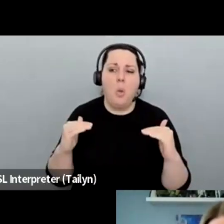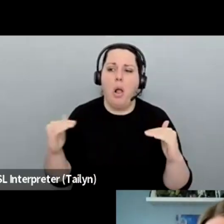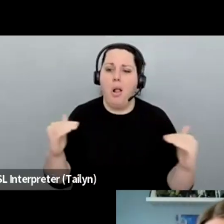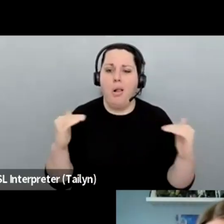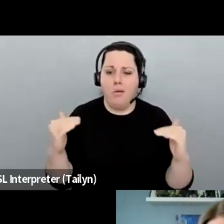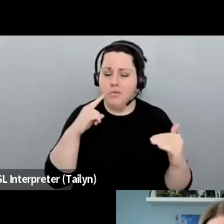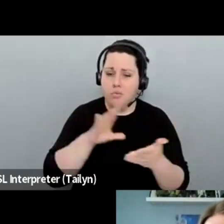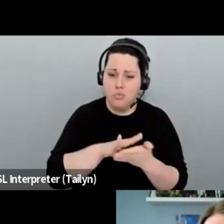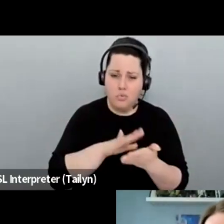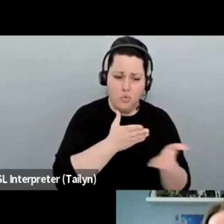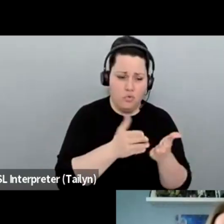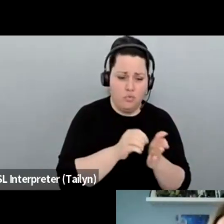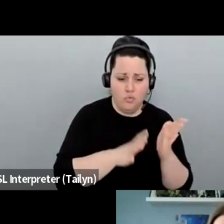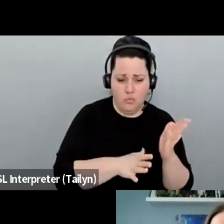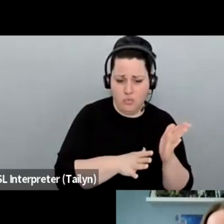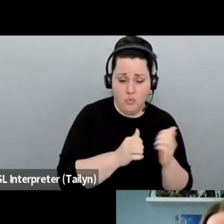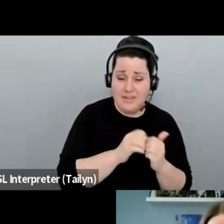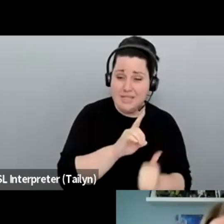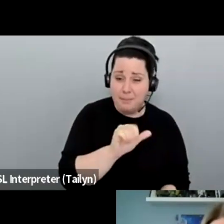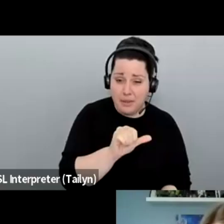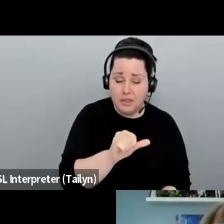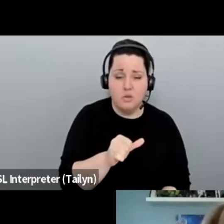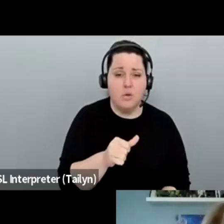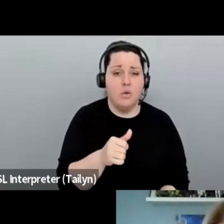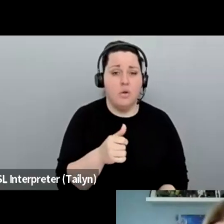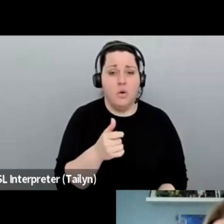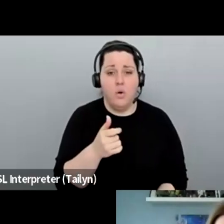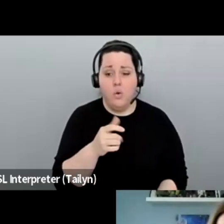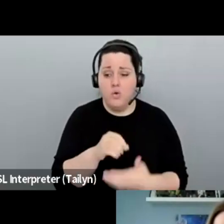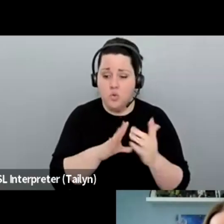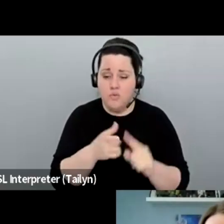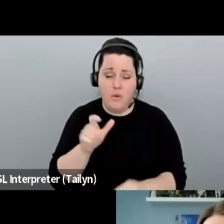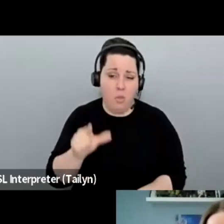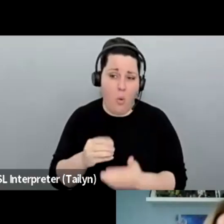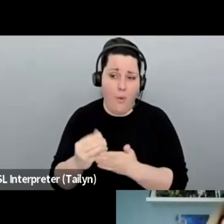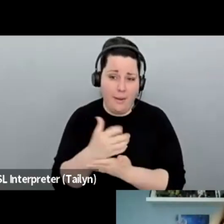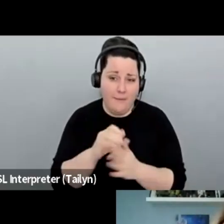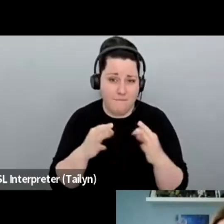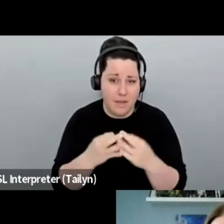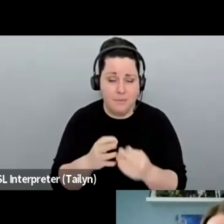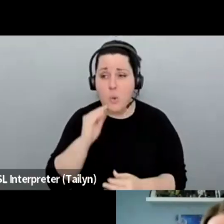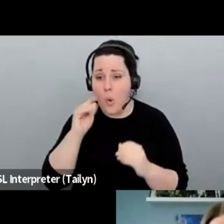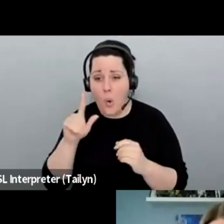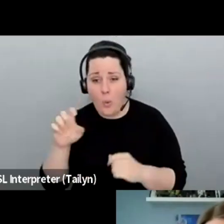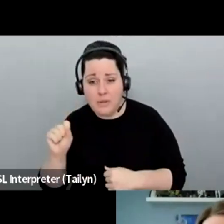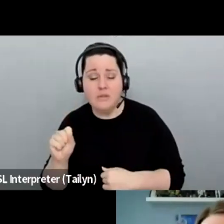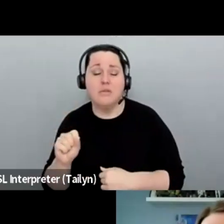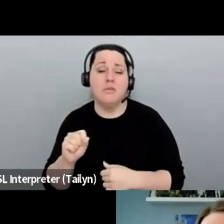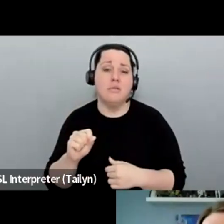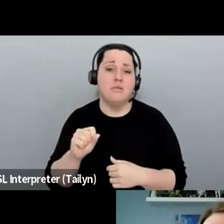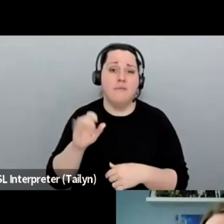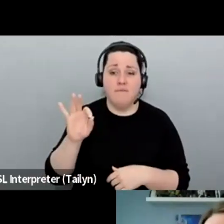schools serving students with disabilities or students from low-income families, homeless students, foster care,